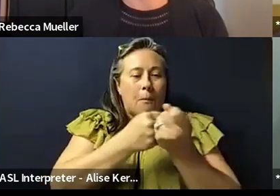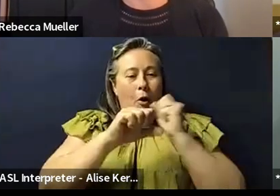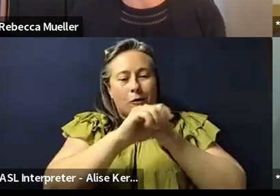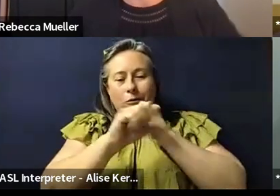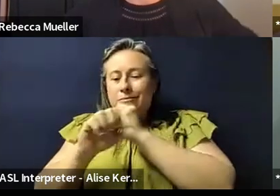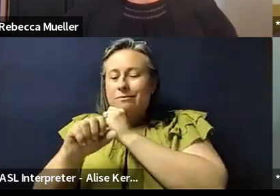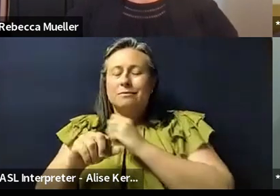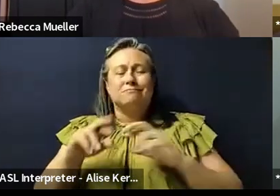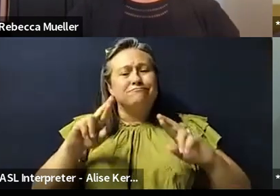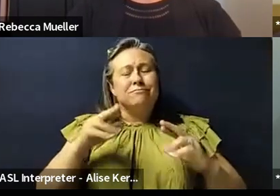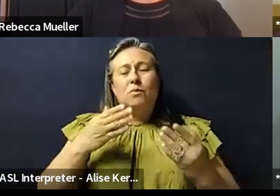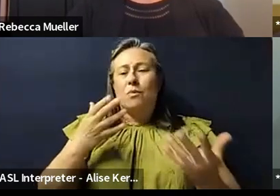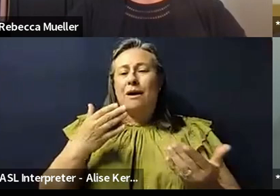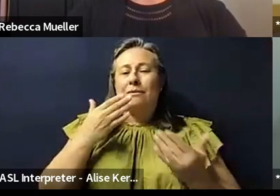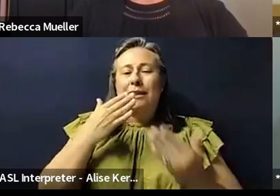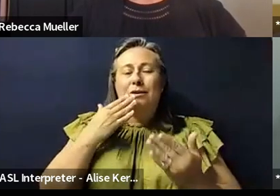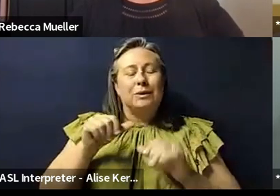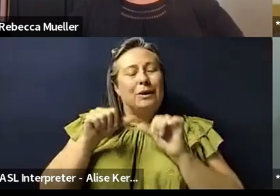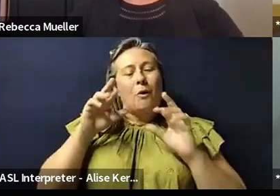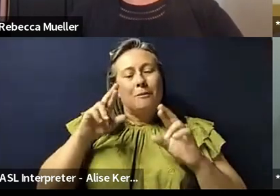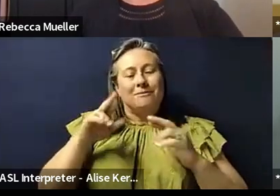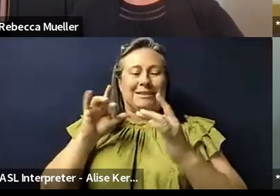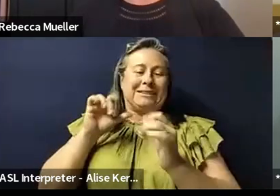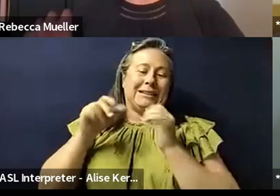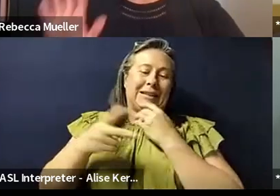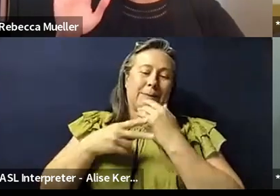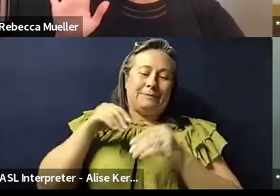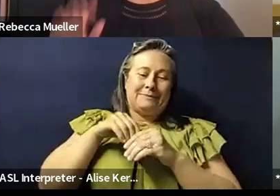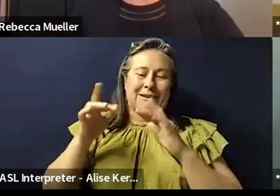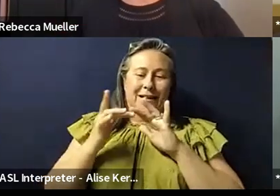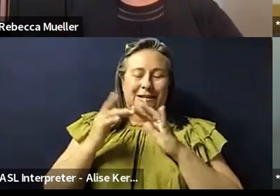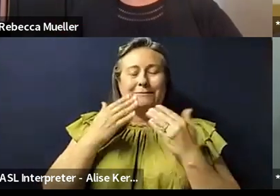thank you. And hopefully we can keep in contact. Thank you.